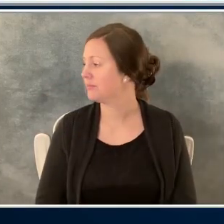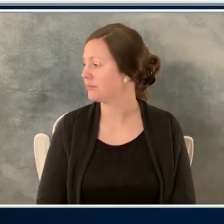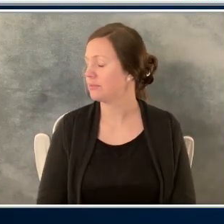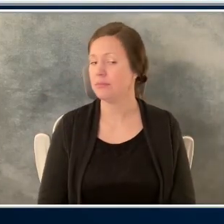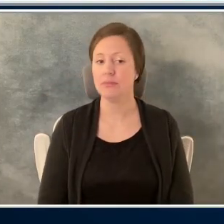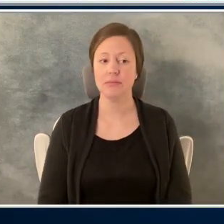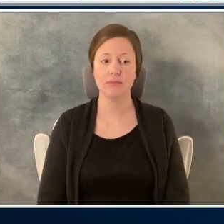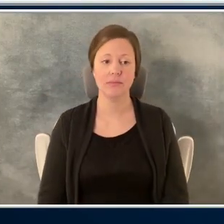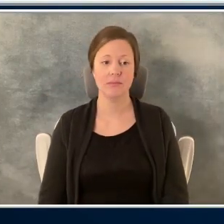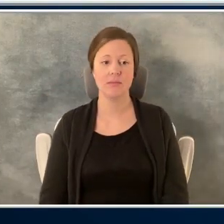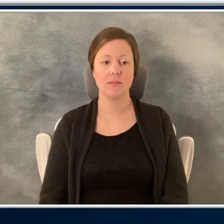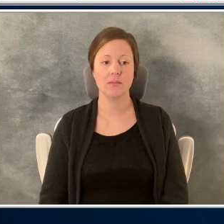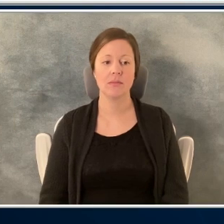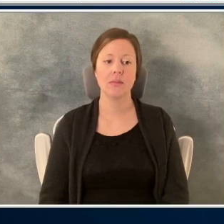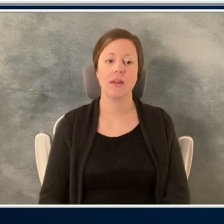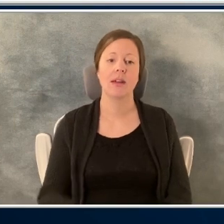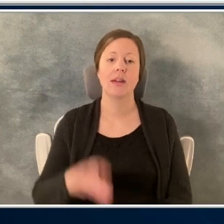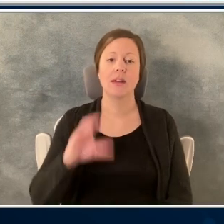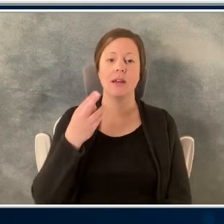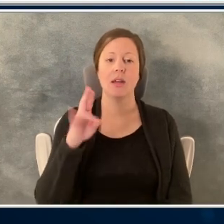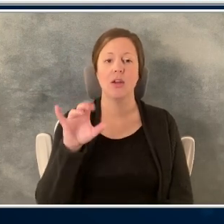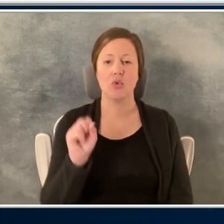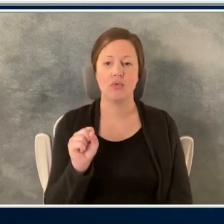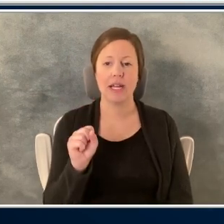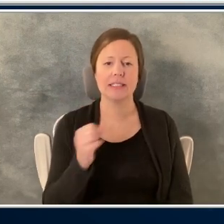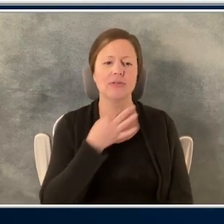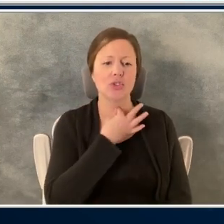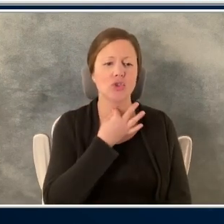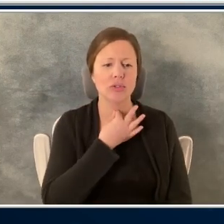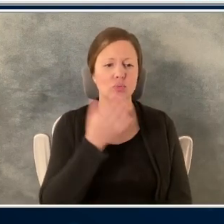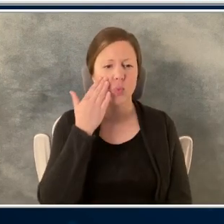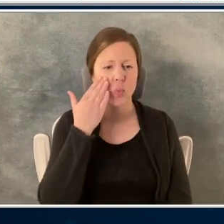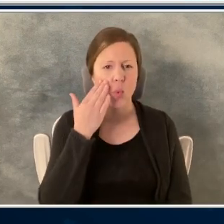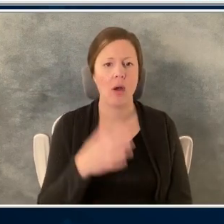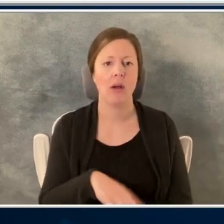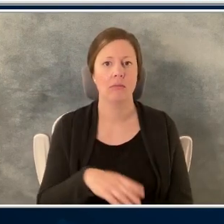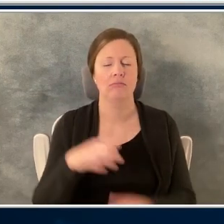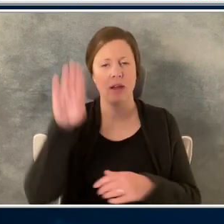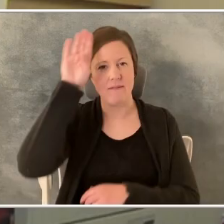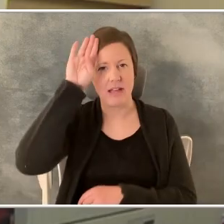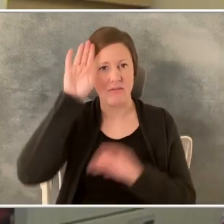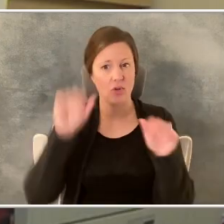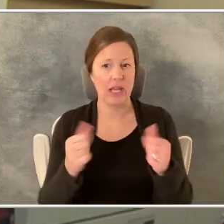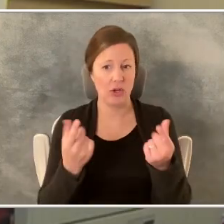you. Amy wants to know what firefighters can do to help reduce their cancer risk.